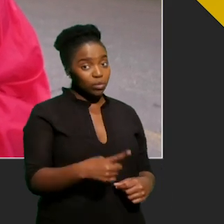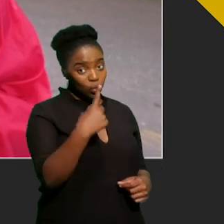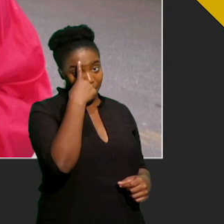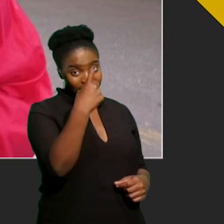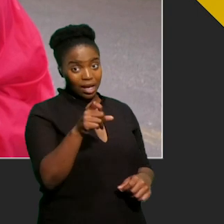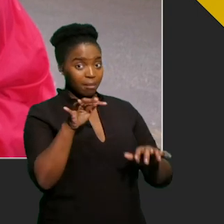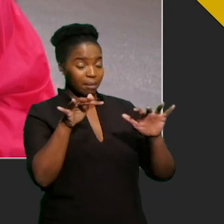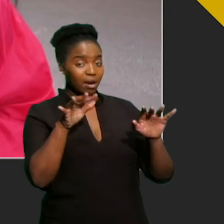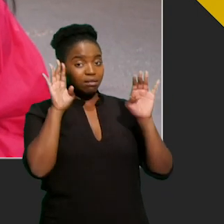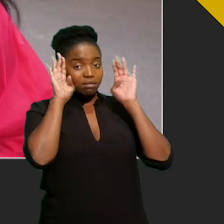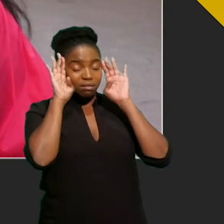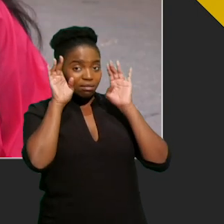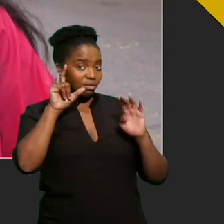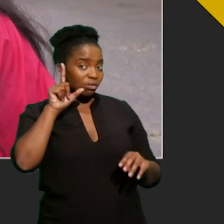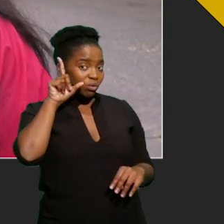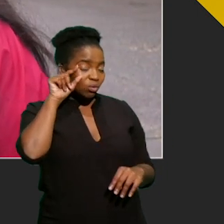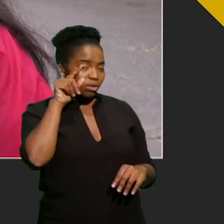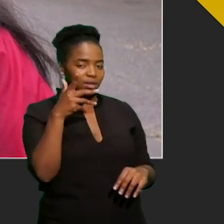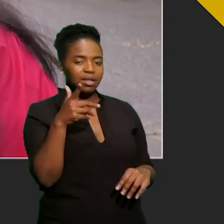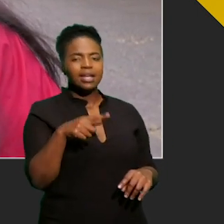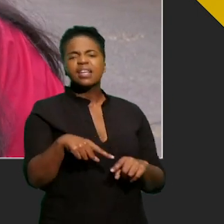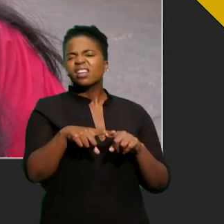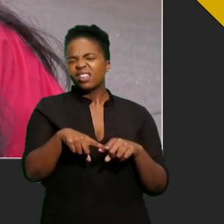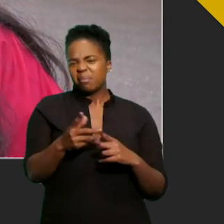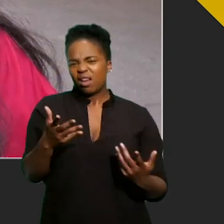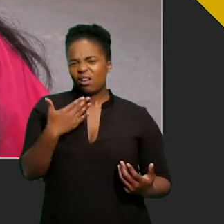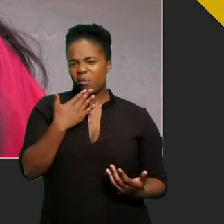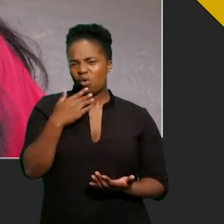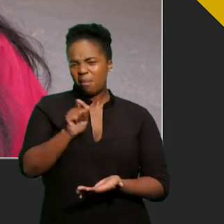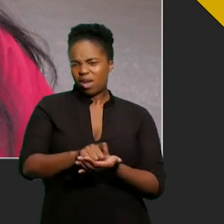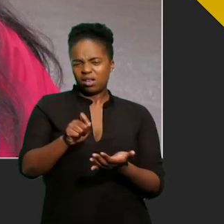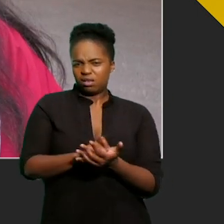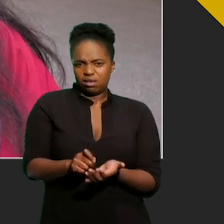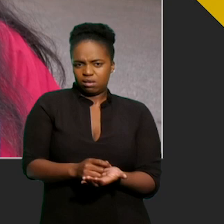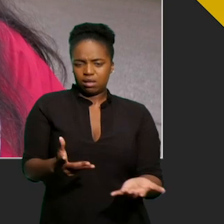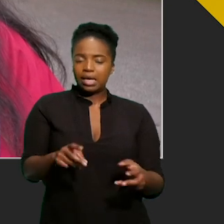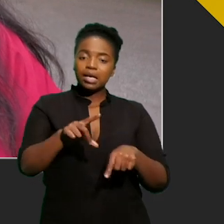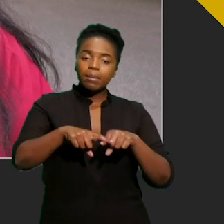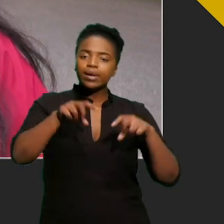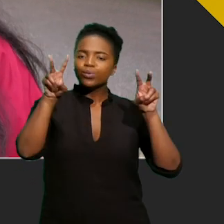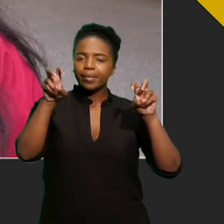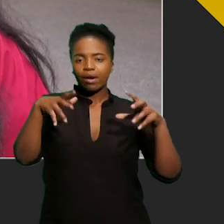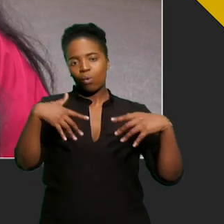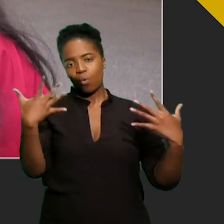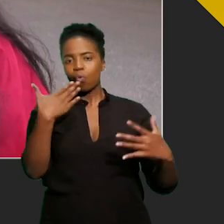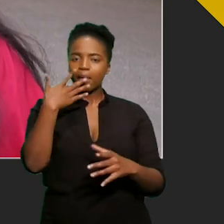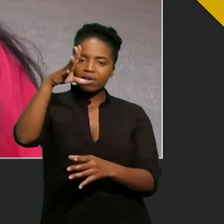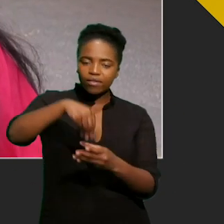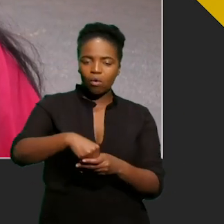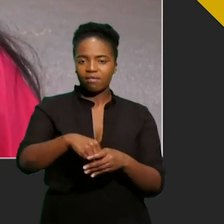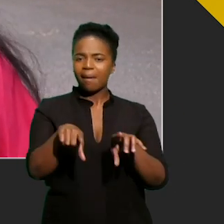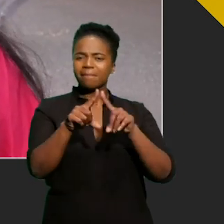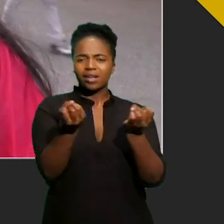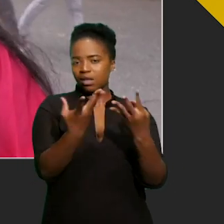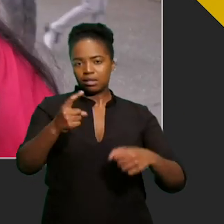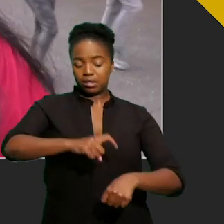getting from social media? Depending on what it's about, not necessarily. Like, it depends on the topic and who's involved. But in most